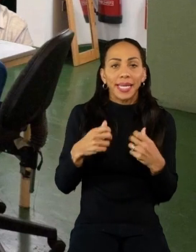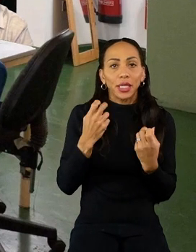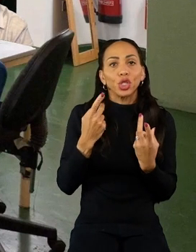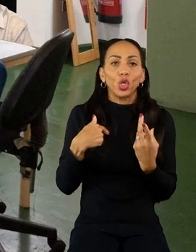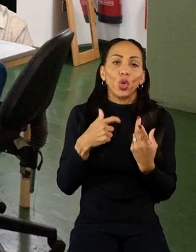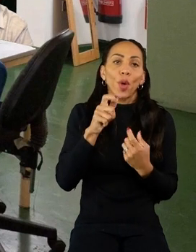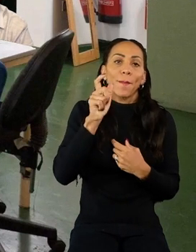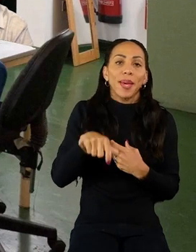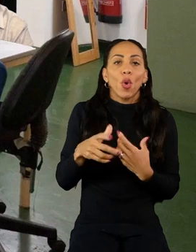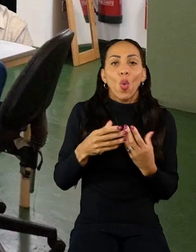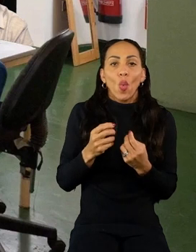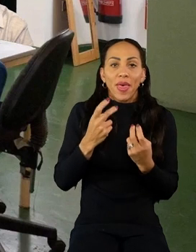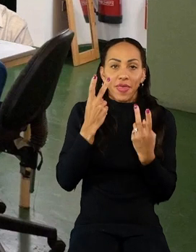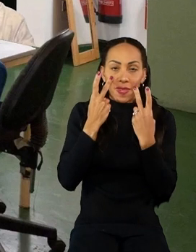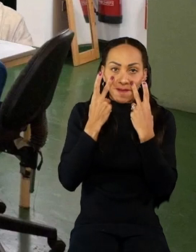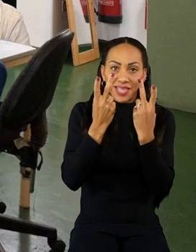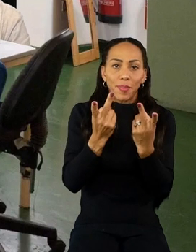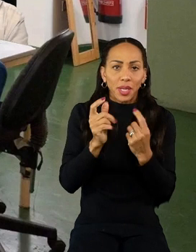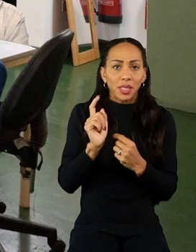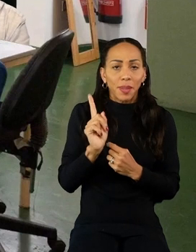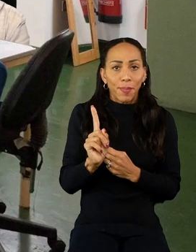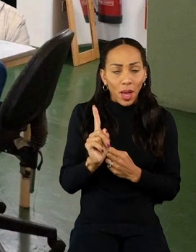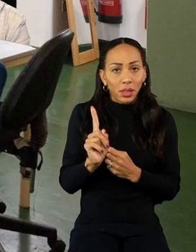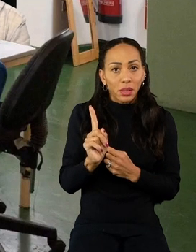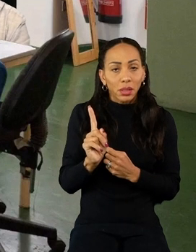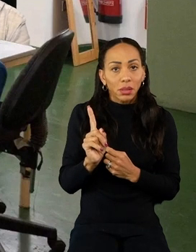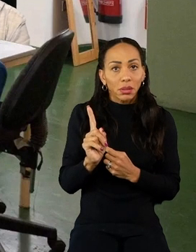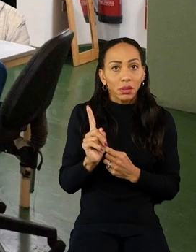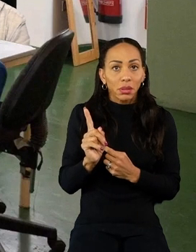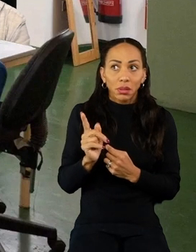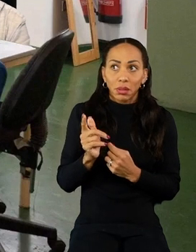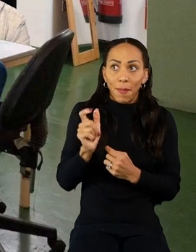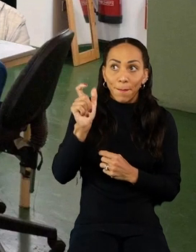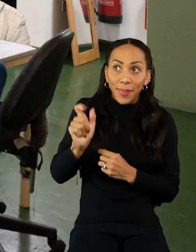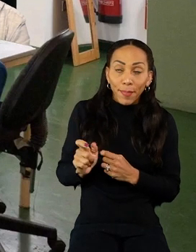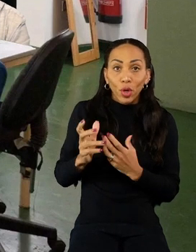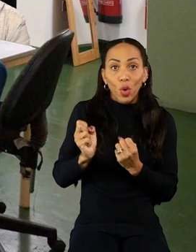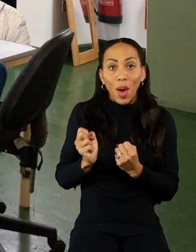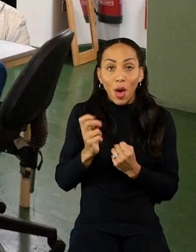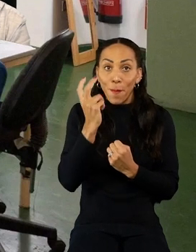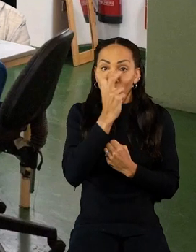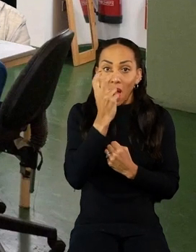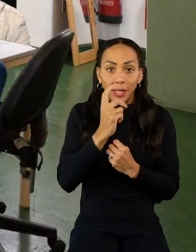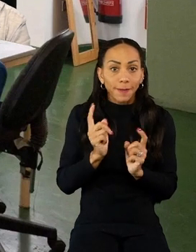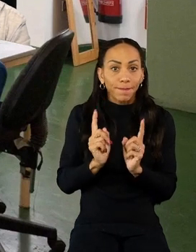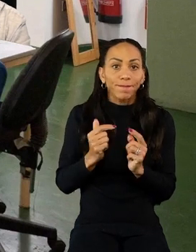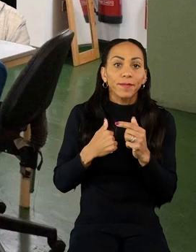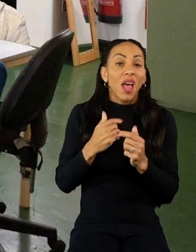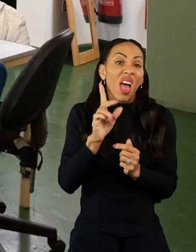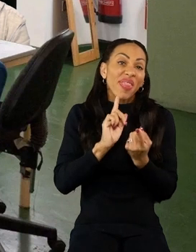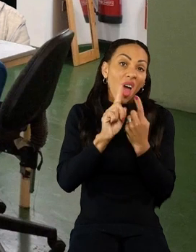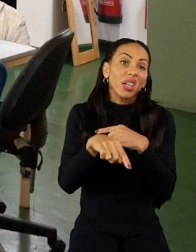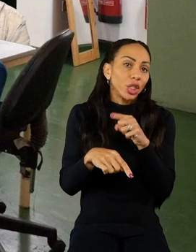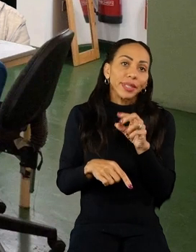one? Mm. Because it's very amazing for the visual audiences like us, but what about blind people? Have you worked with